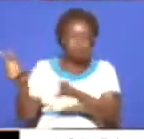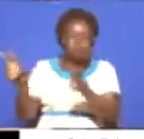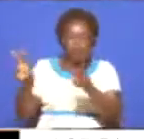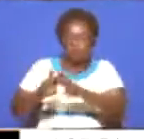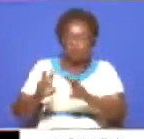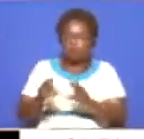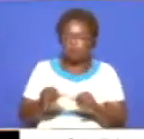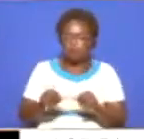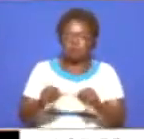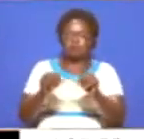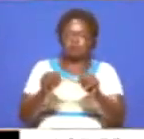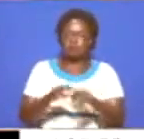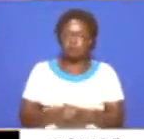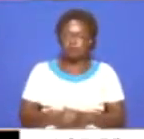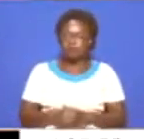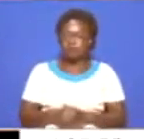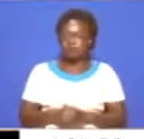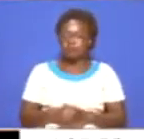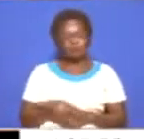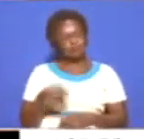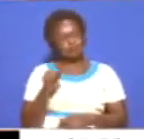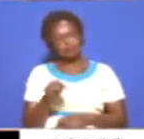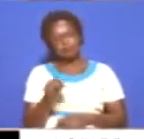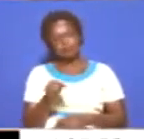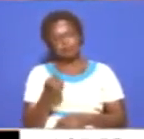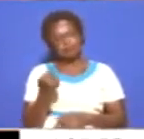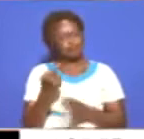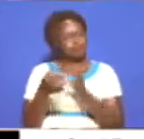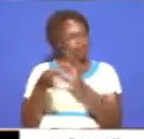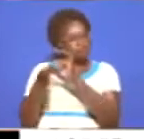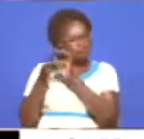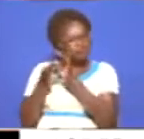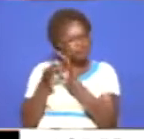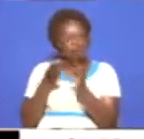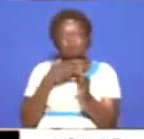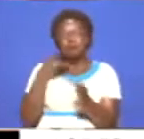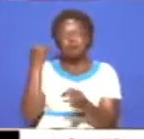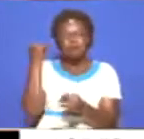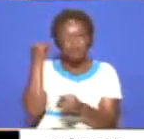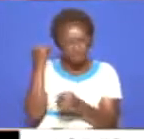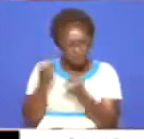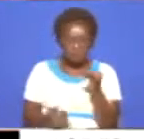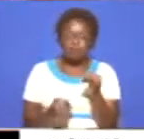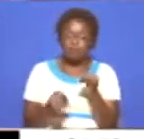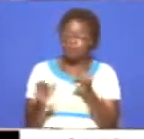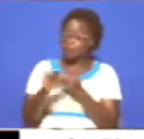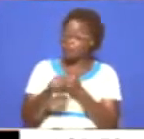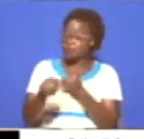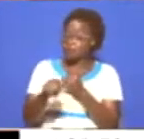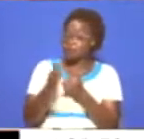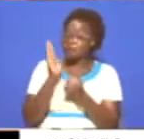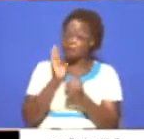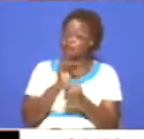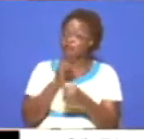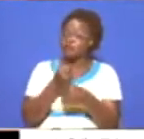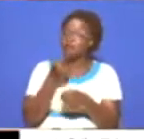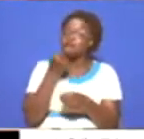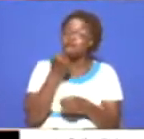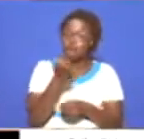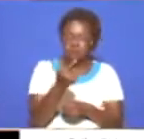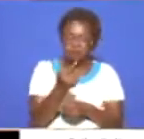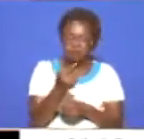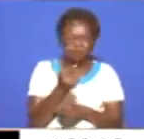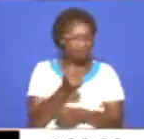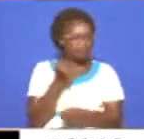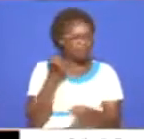practiced. This is one of the culture that we want to stop from this area. Parents, make sure that we don't do